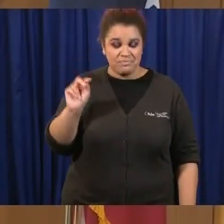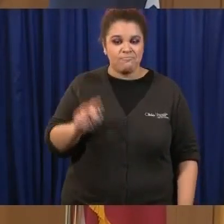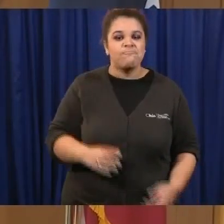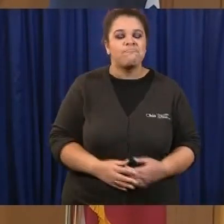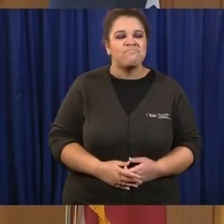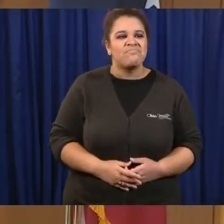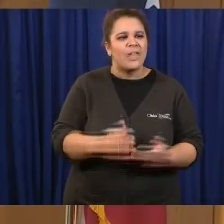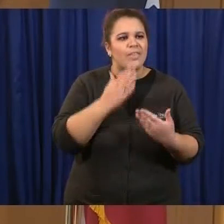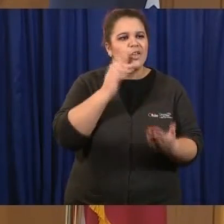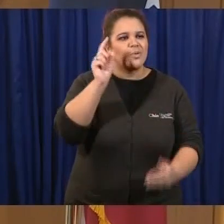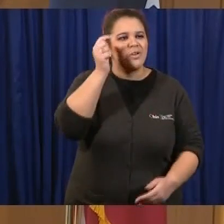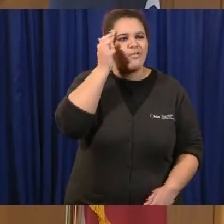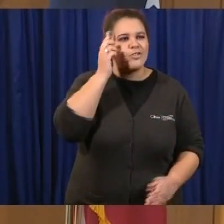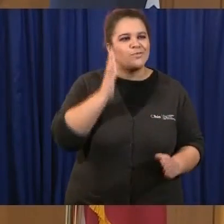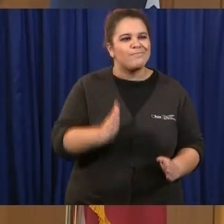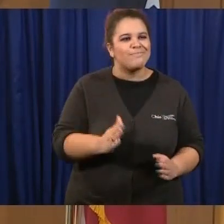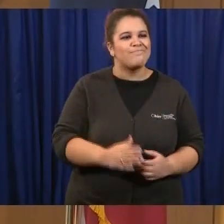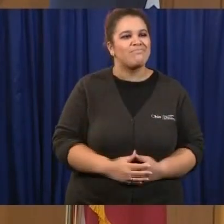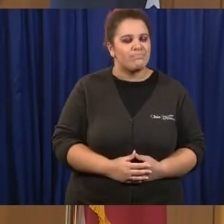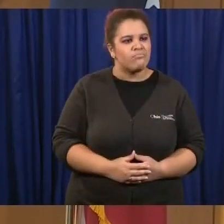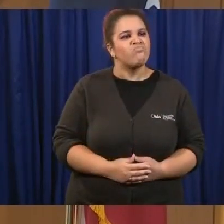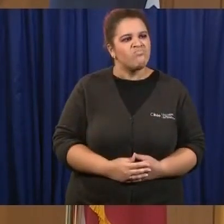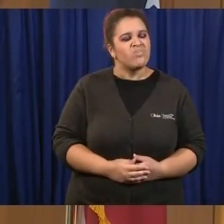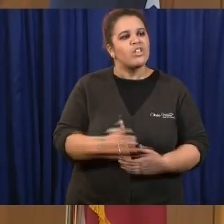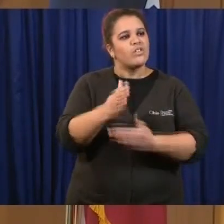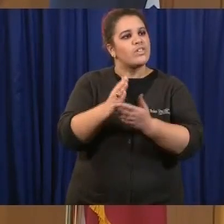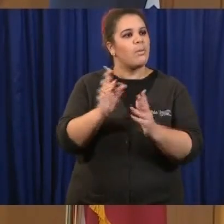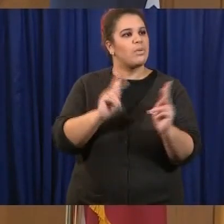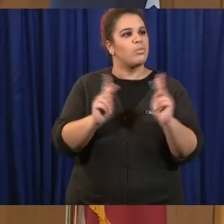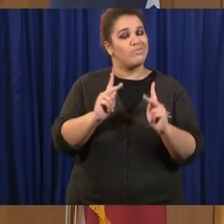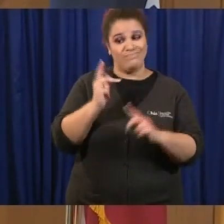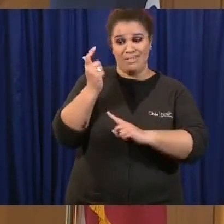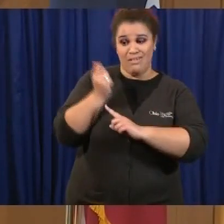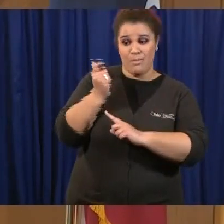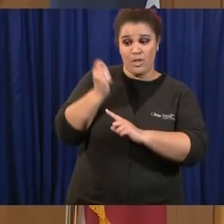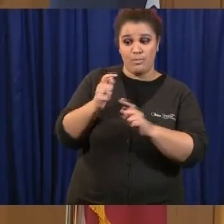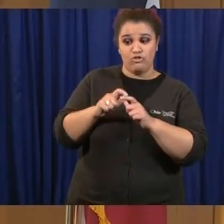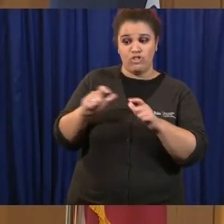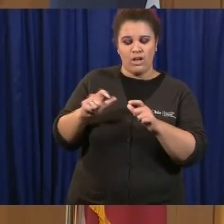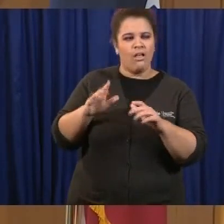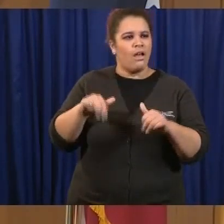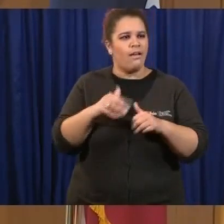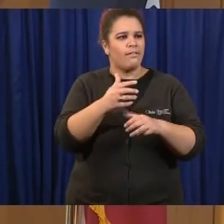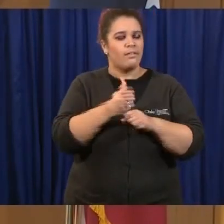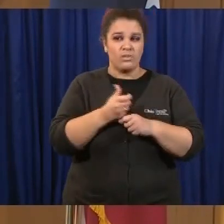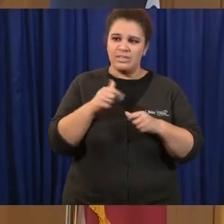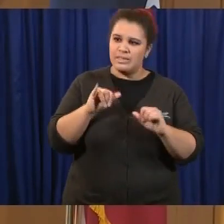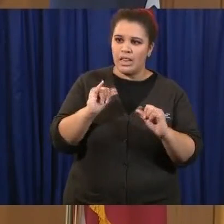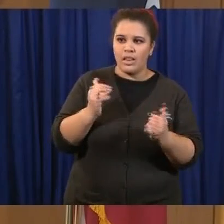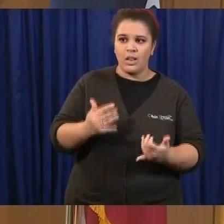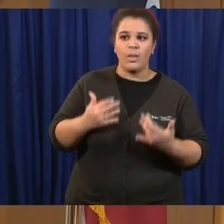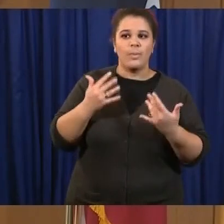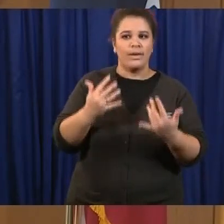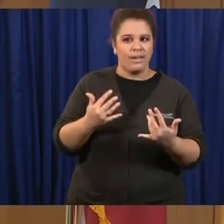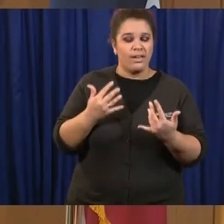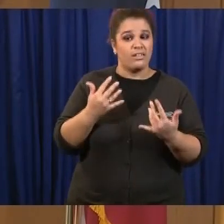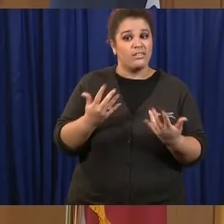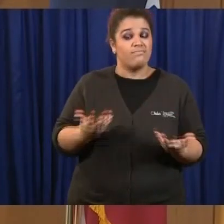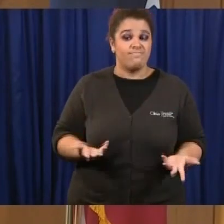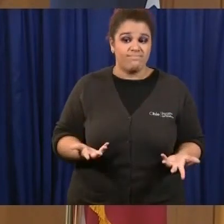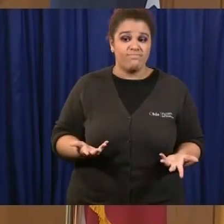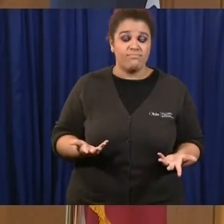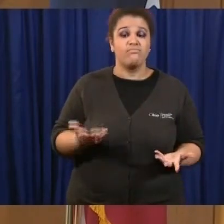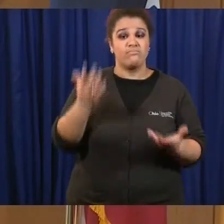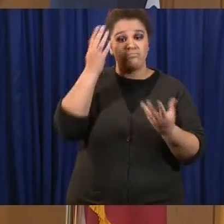their unemployment checks to come, perhaps this is a question for the Lieutenant Governor. I speak on behalf of the people at Bill's Donuts